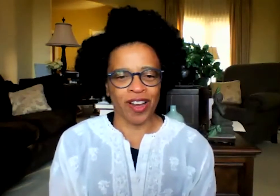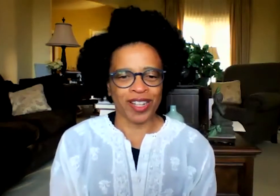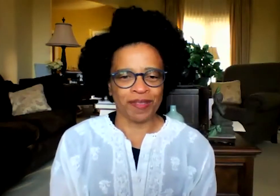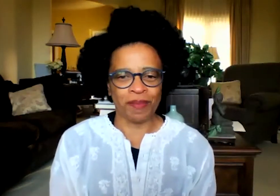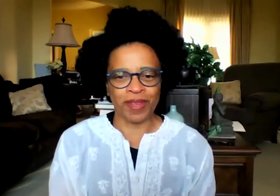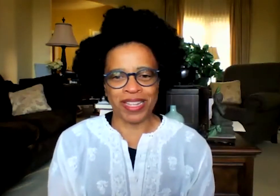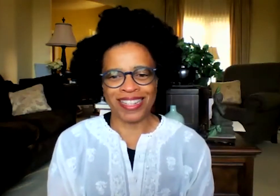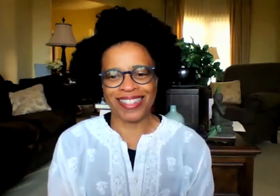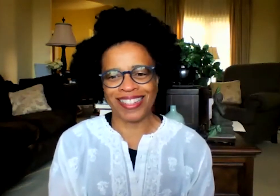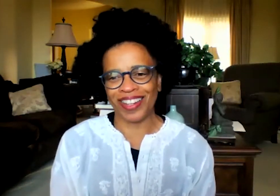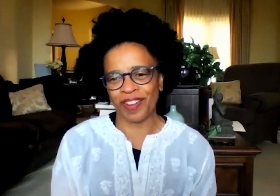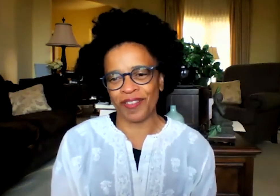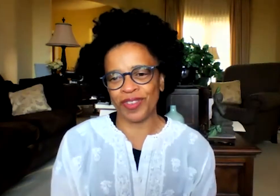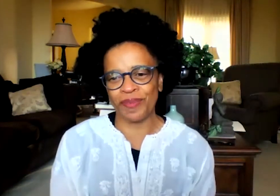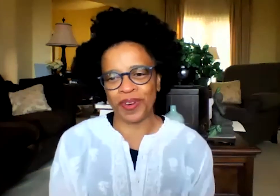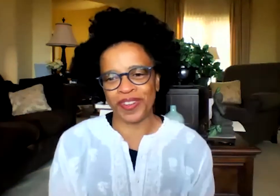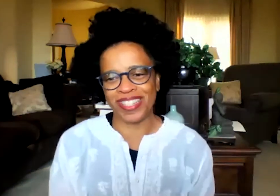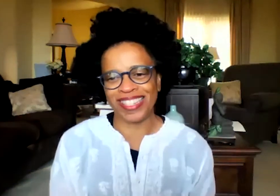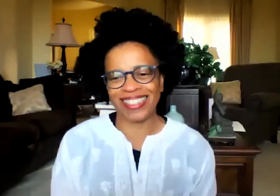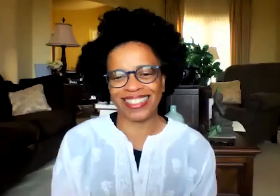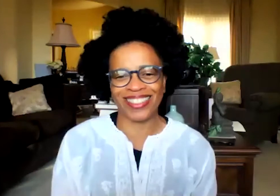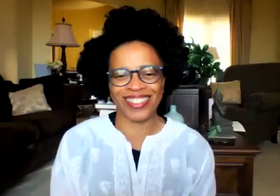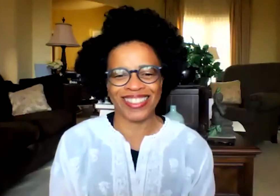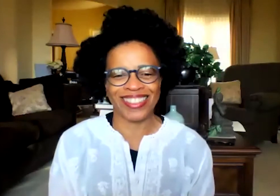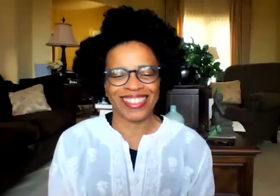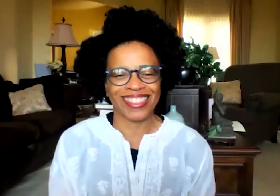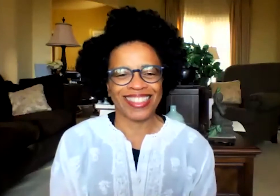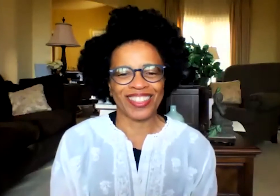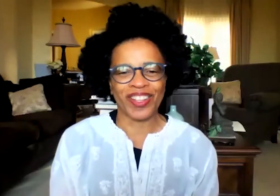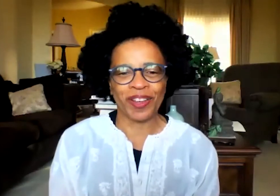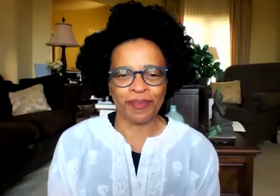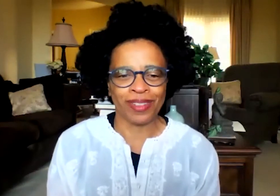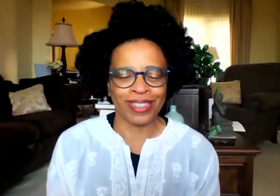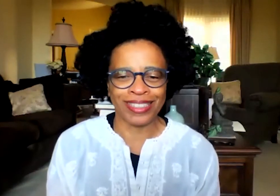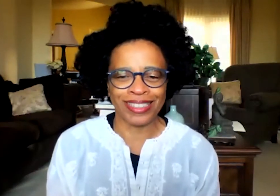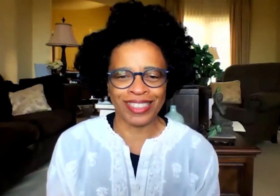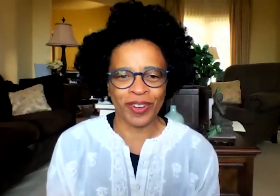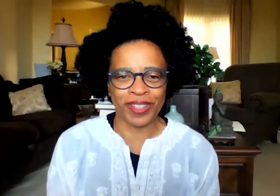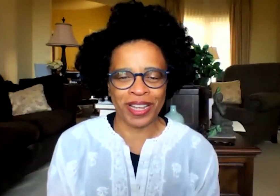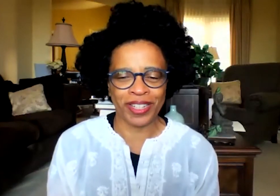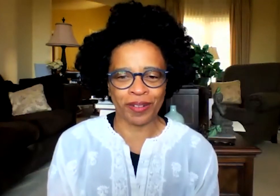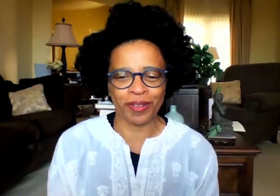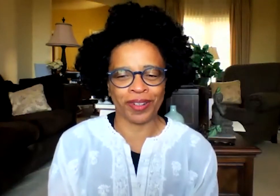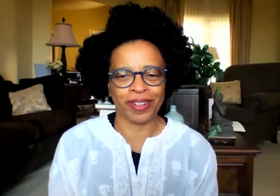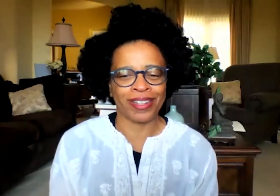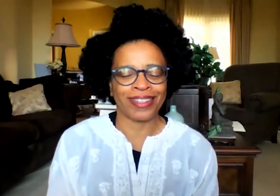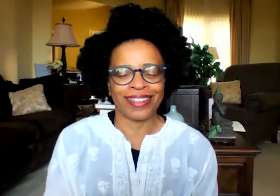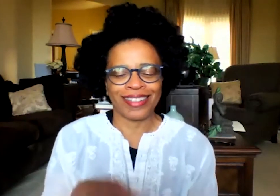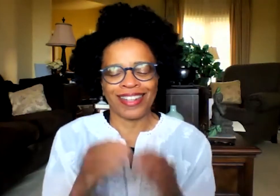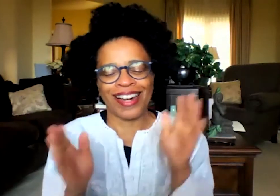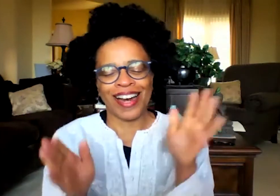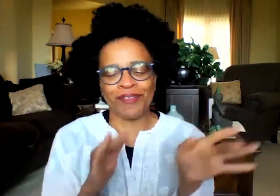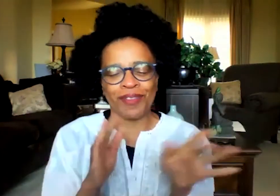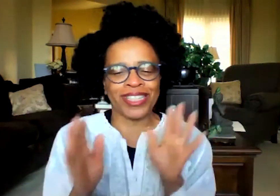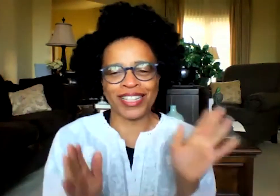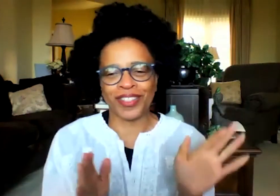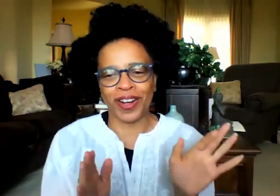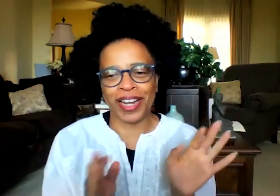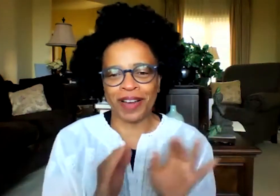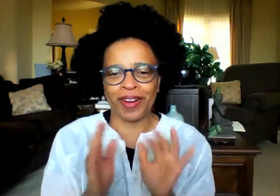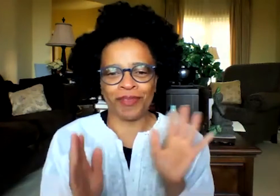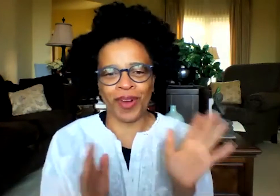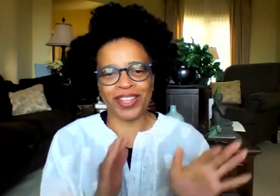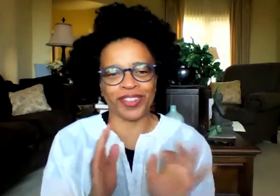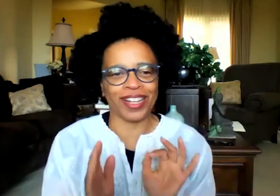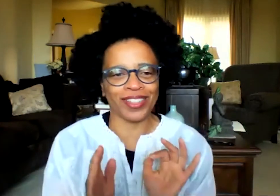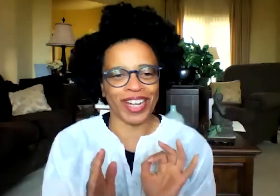Trish and I talked about me sharing a few words here, and she knows I shared with her. Once I start,